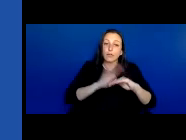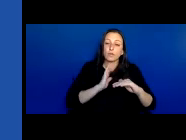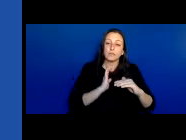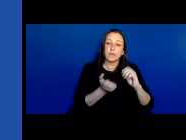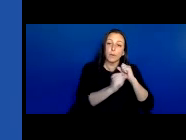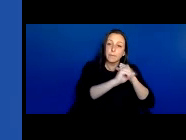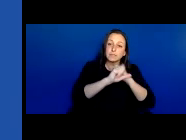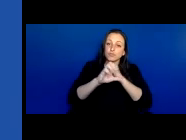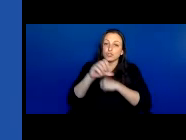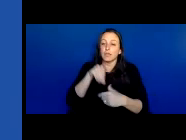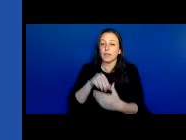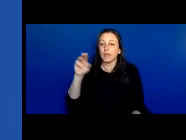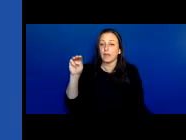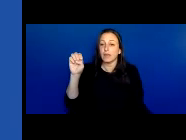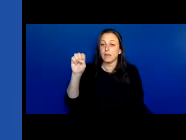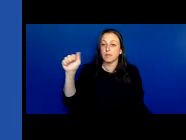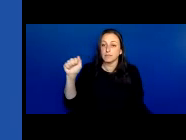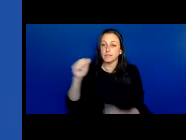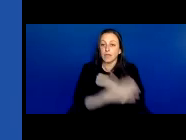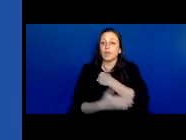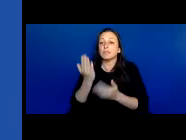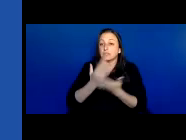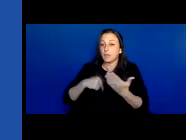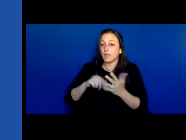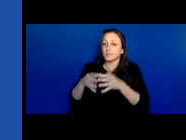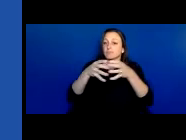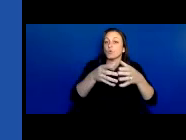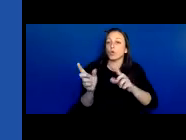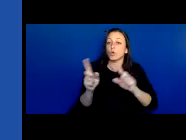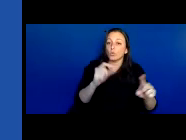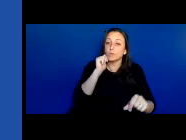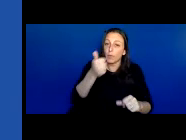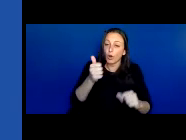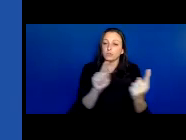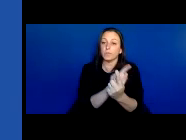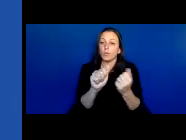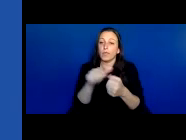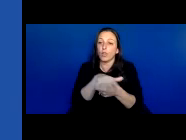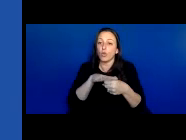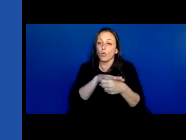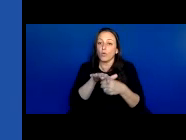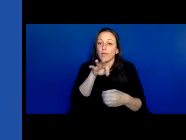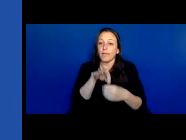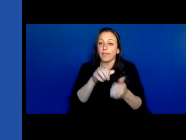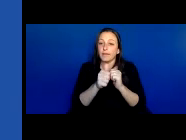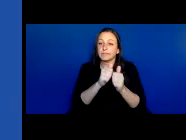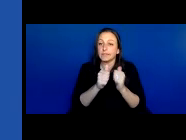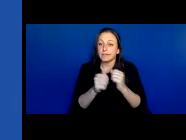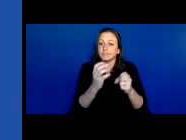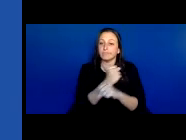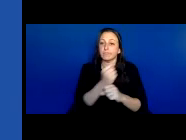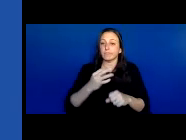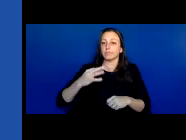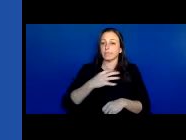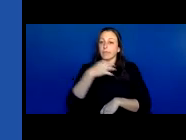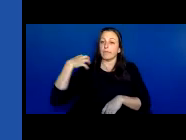in Mesa County. Some of us are headed out there tomorrow to meet with local elected officials in the community to really do all that we can